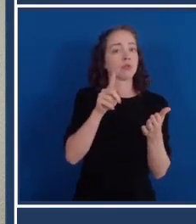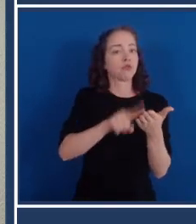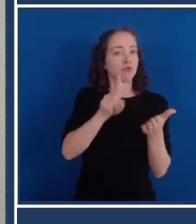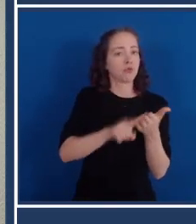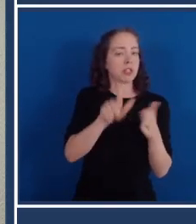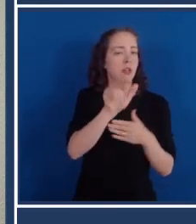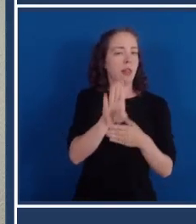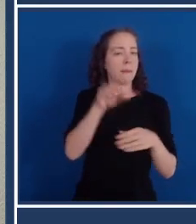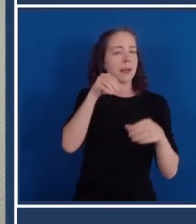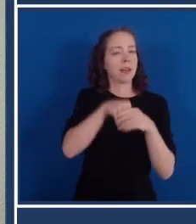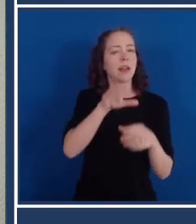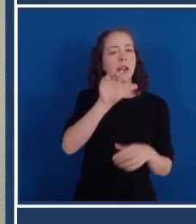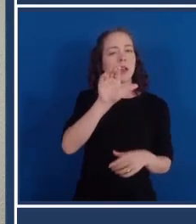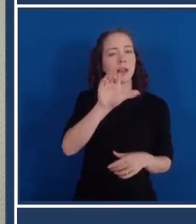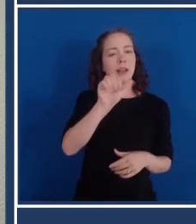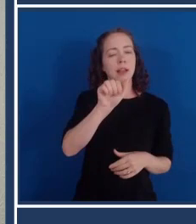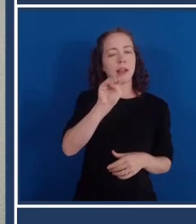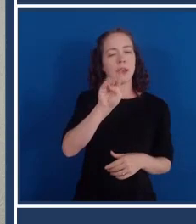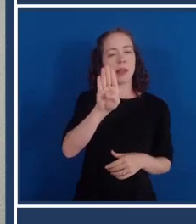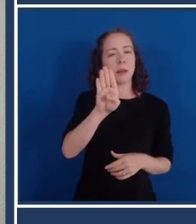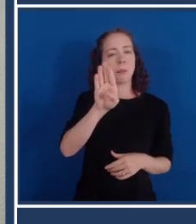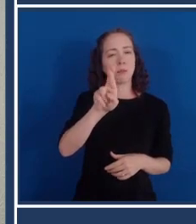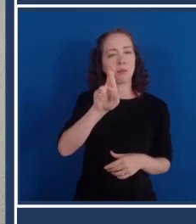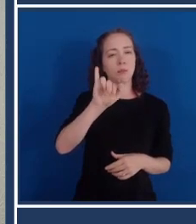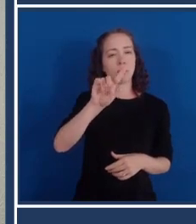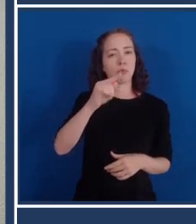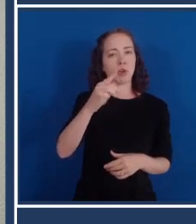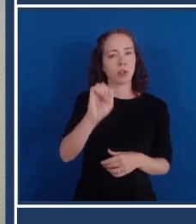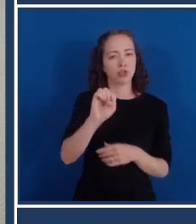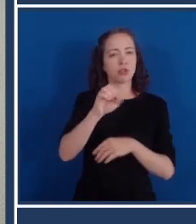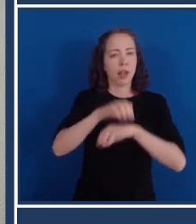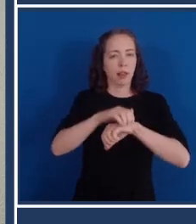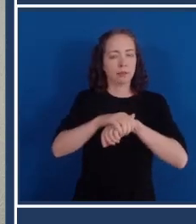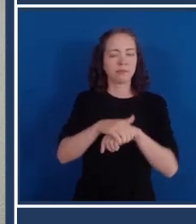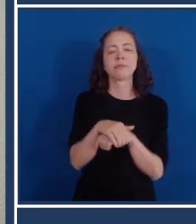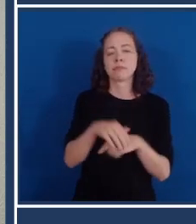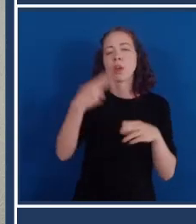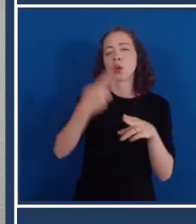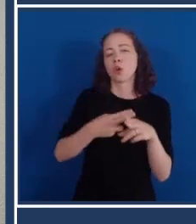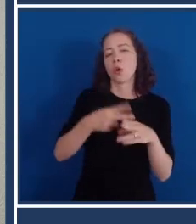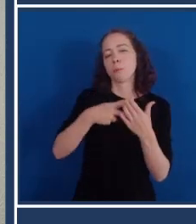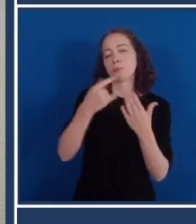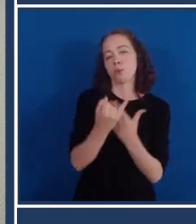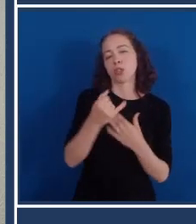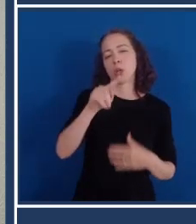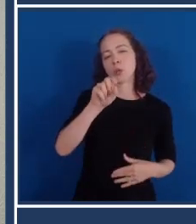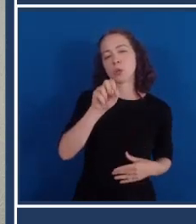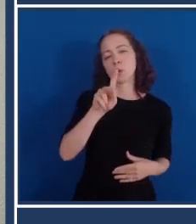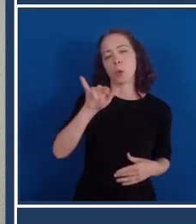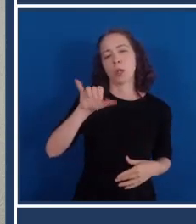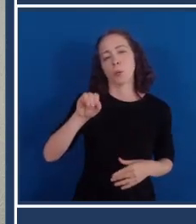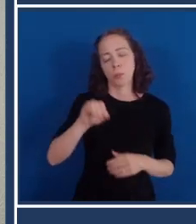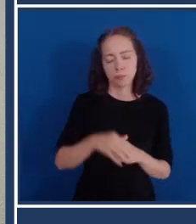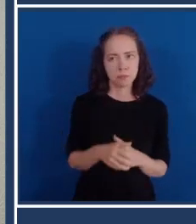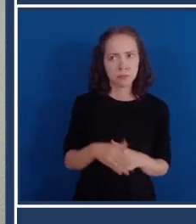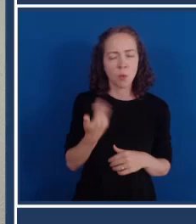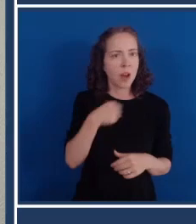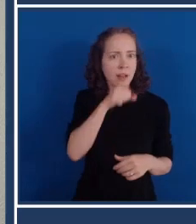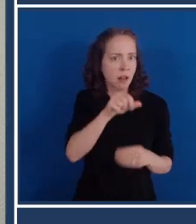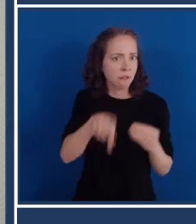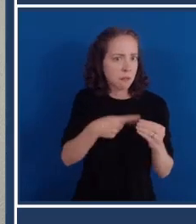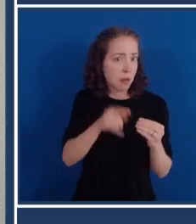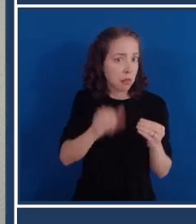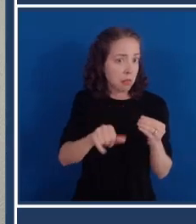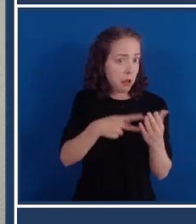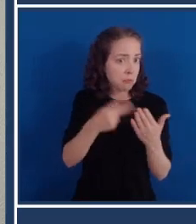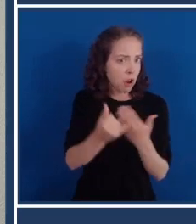Tokyo. What I love about Project Tokyo is that it helps us imagine new futures in a way that's a